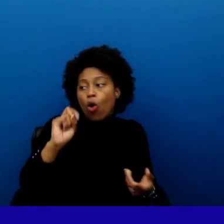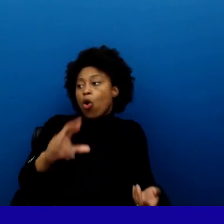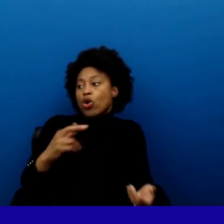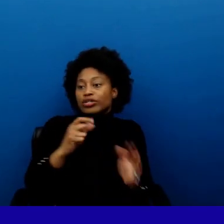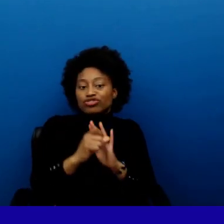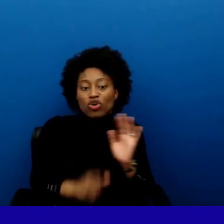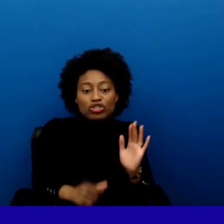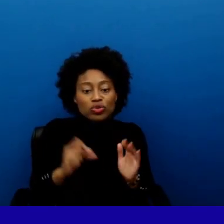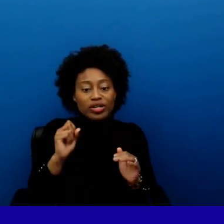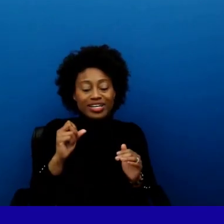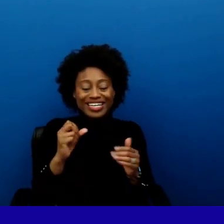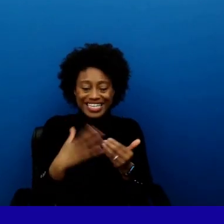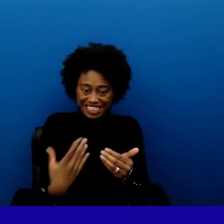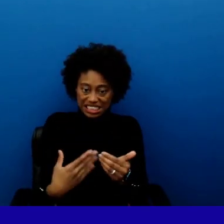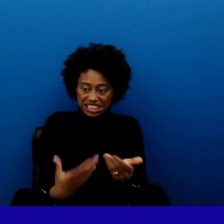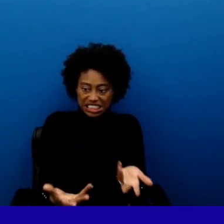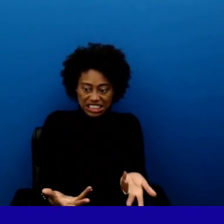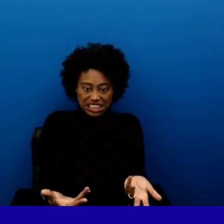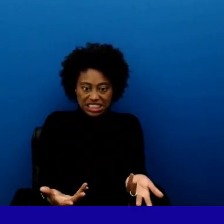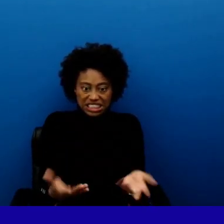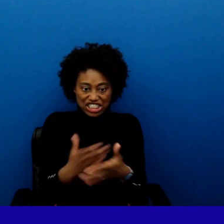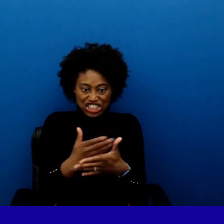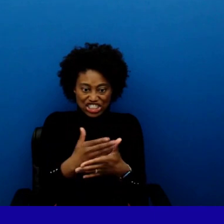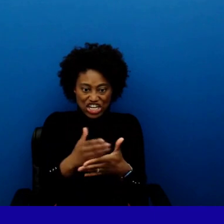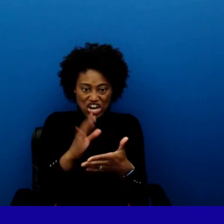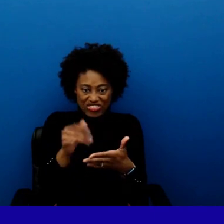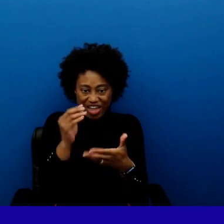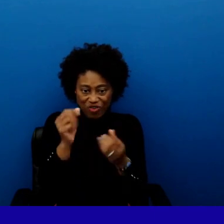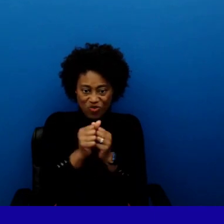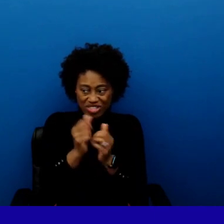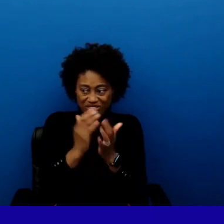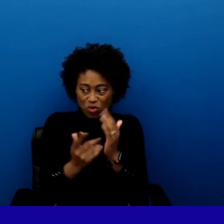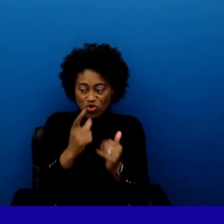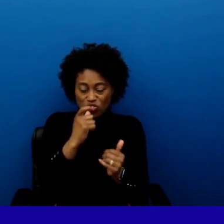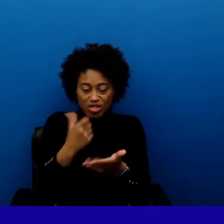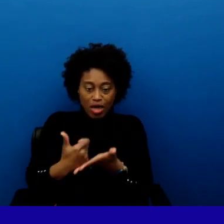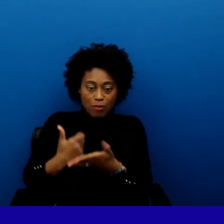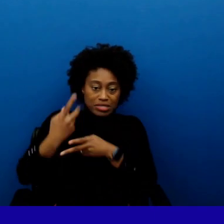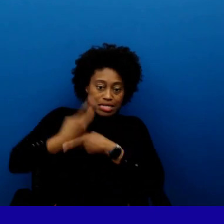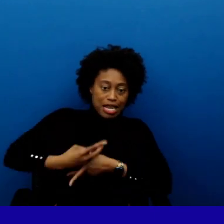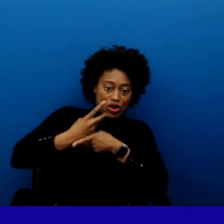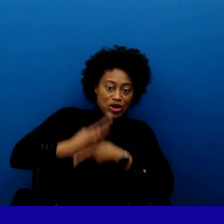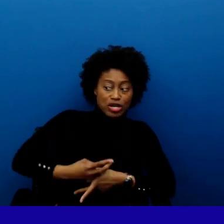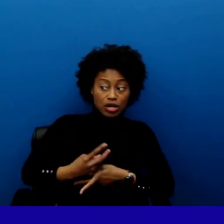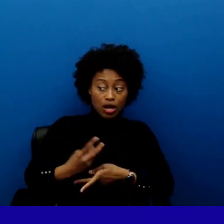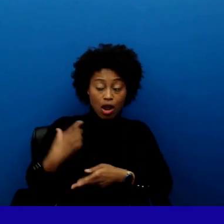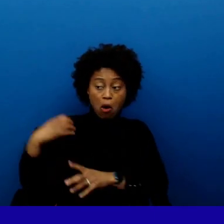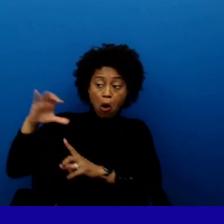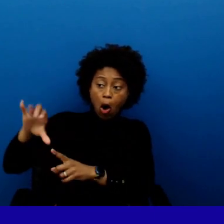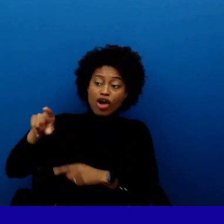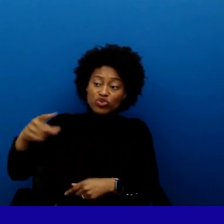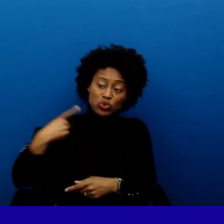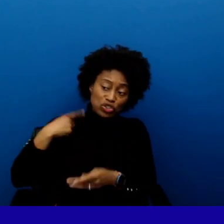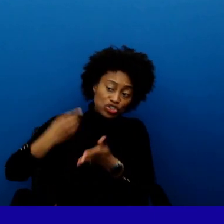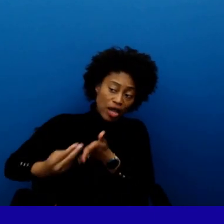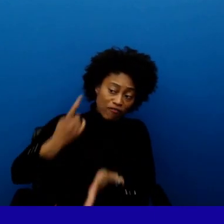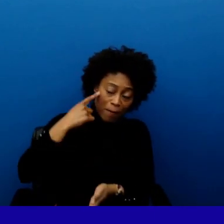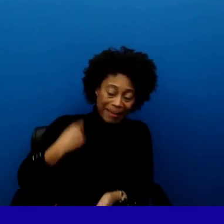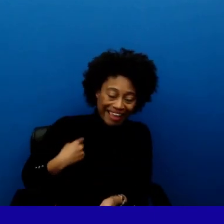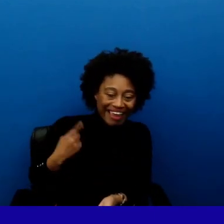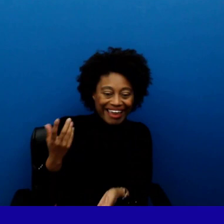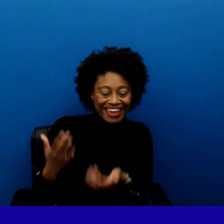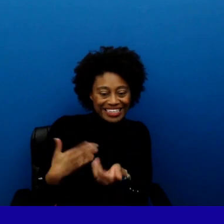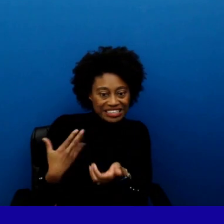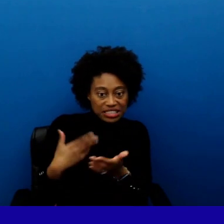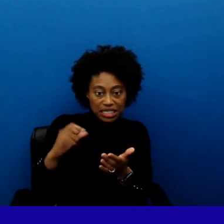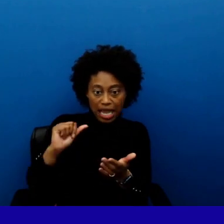or you had a Yeah, surgery or something like that, it would be easy to share that yeah, with someone to, like you say, do the shopping for you